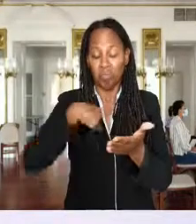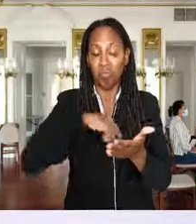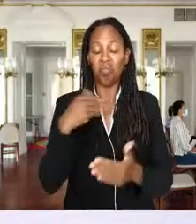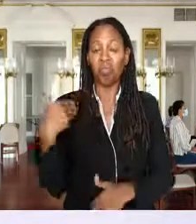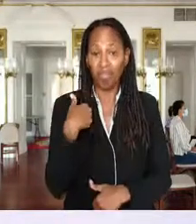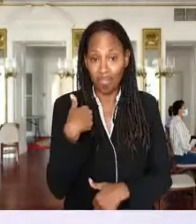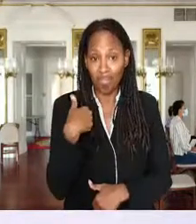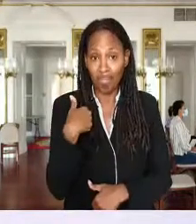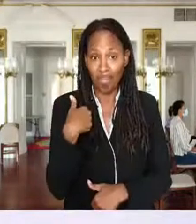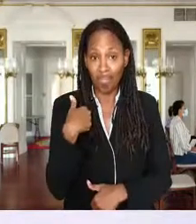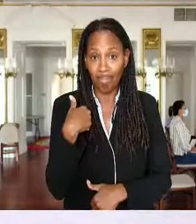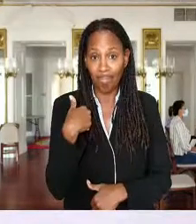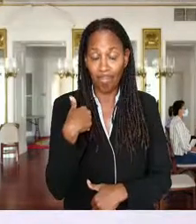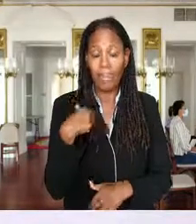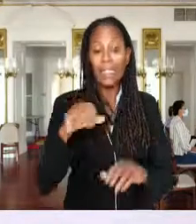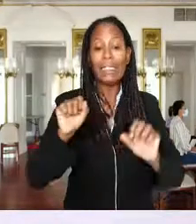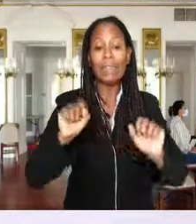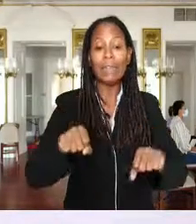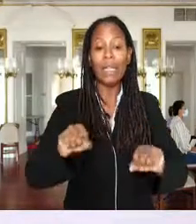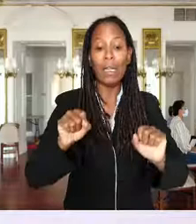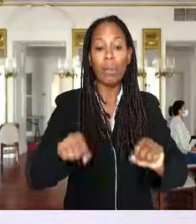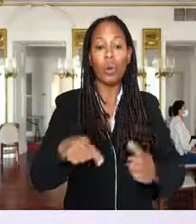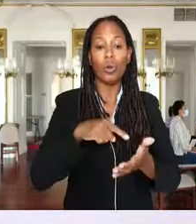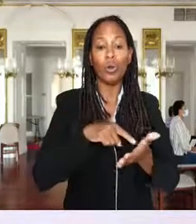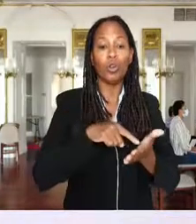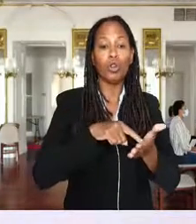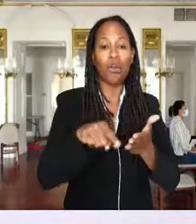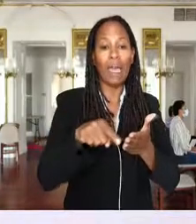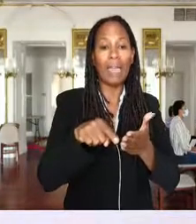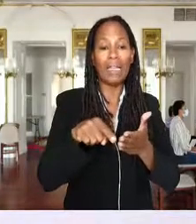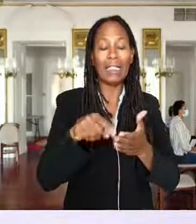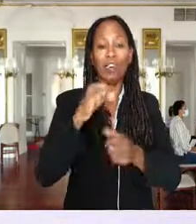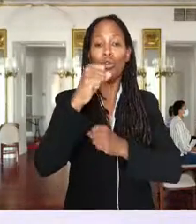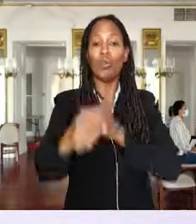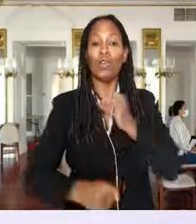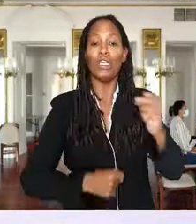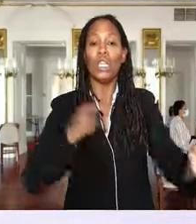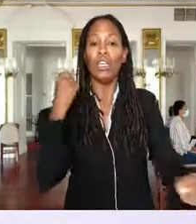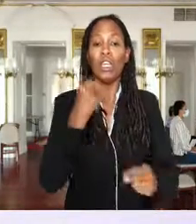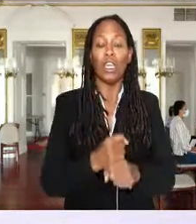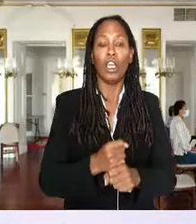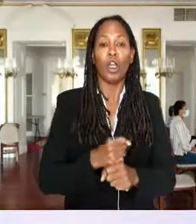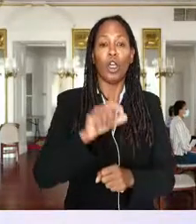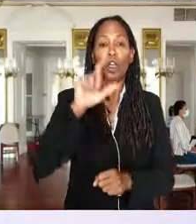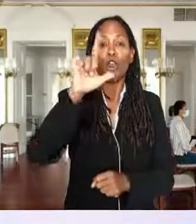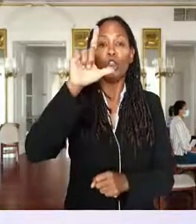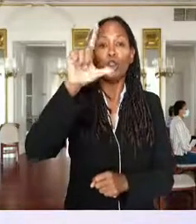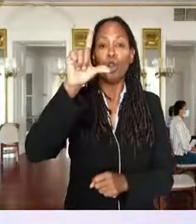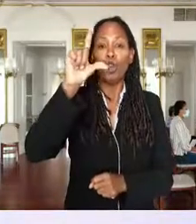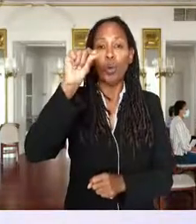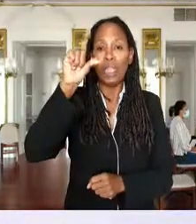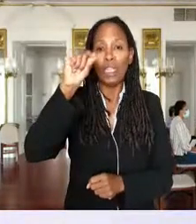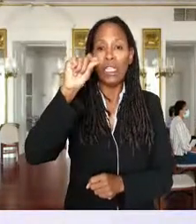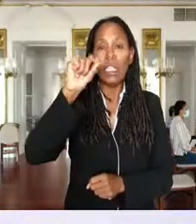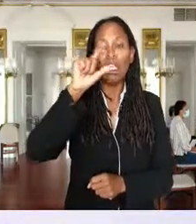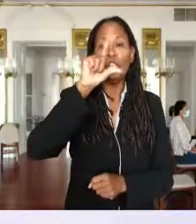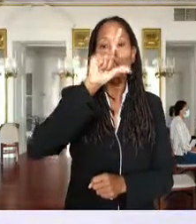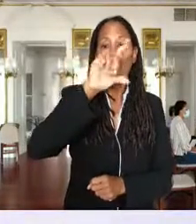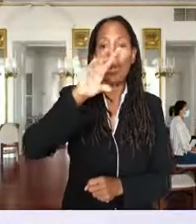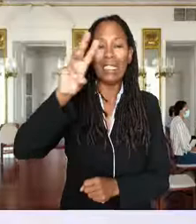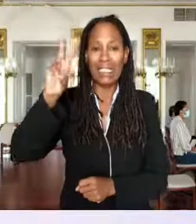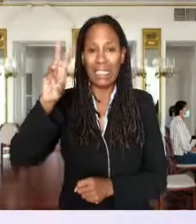have are available to spend till 2026. That's 22, 23,